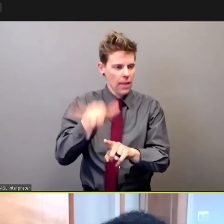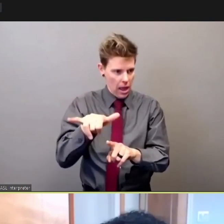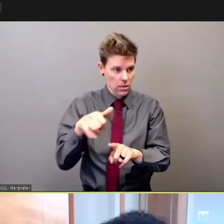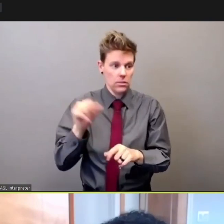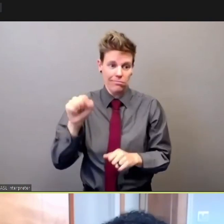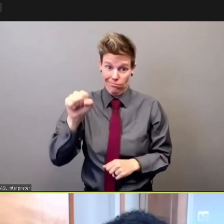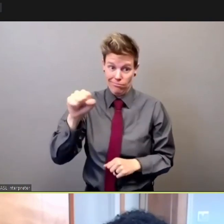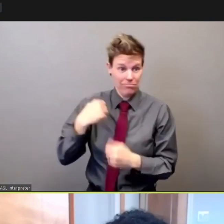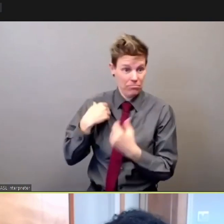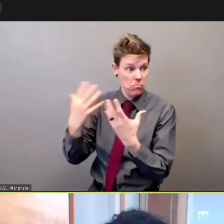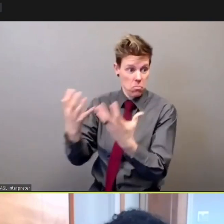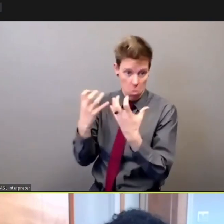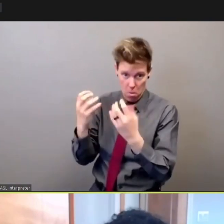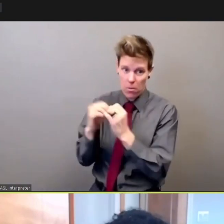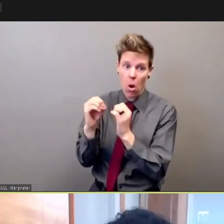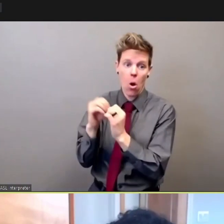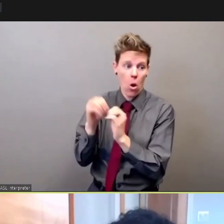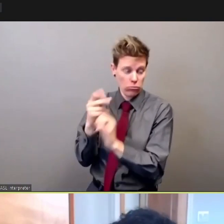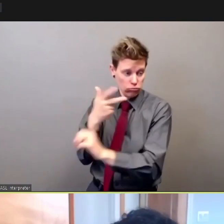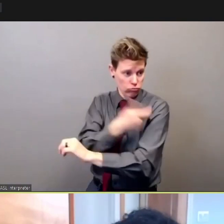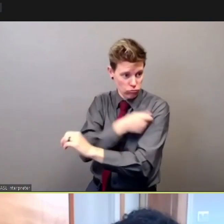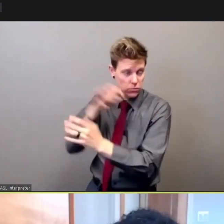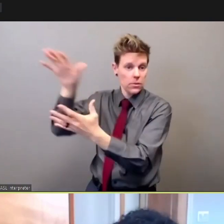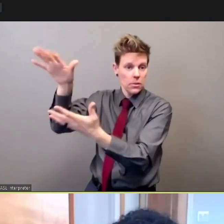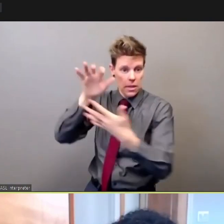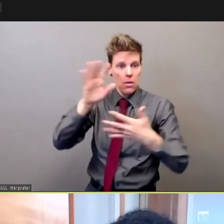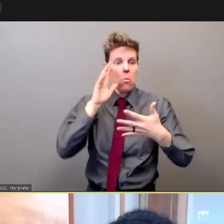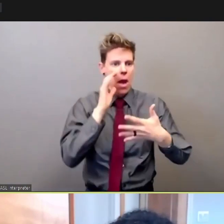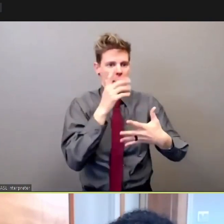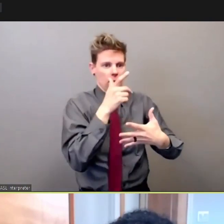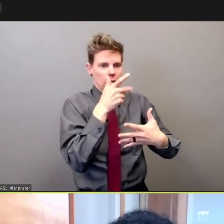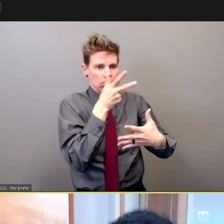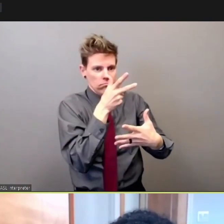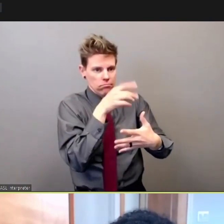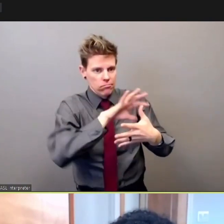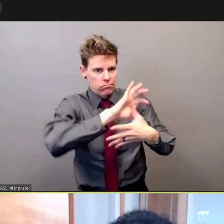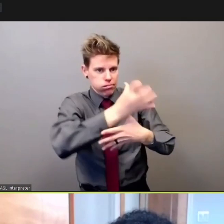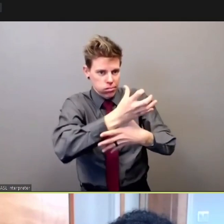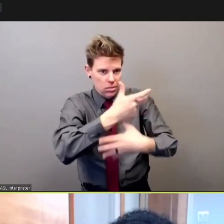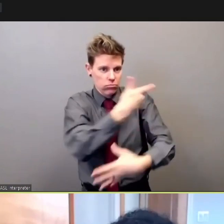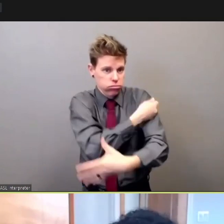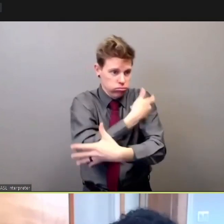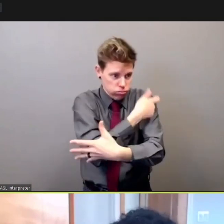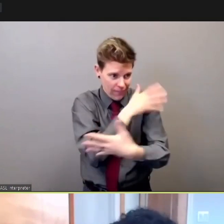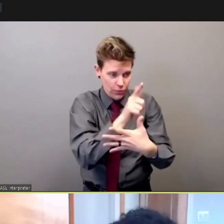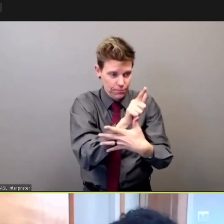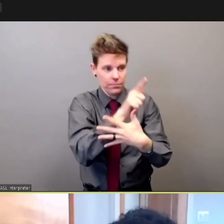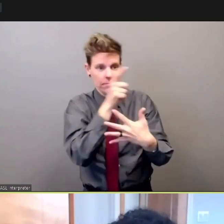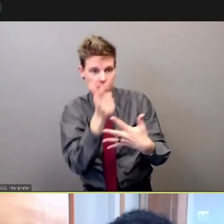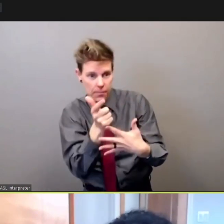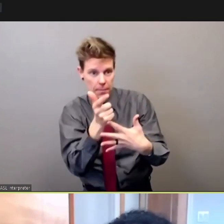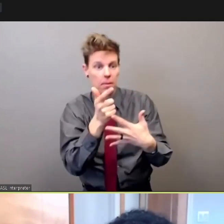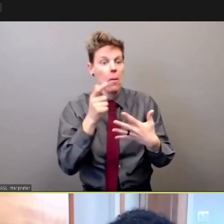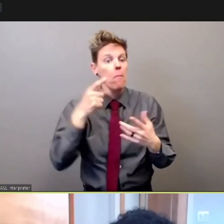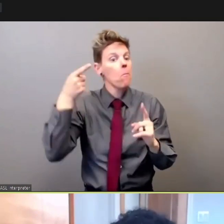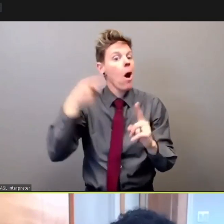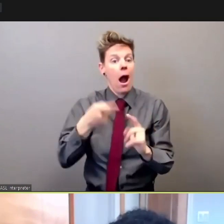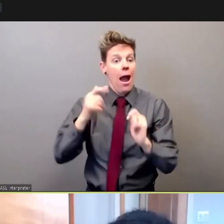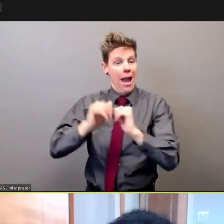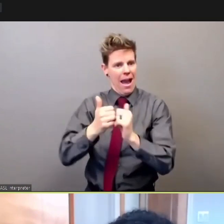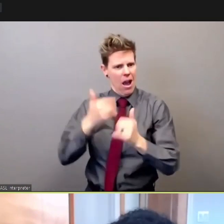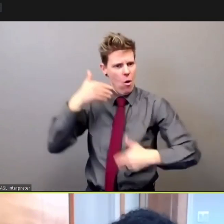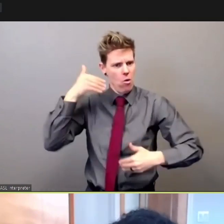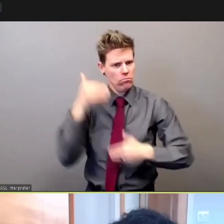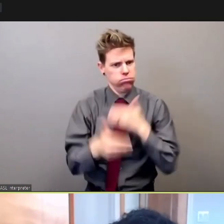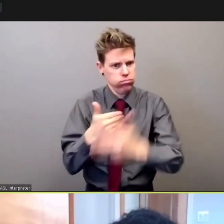down the list. So it's a matter of the pace at which we receive the vaccine. Currently, we're looking at the 75 and older,